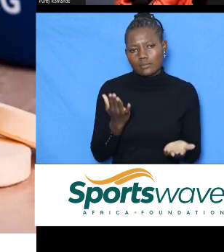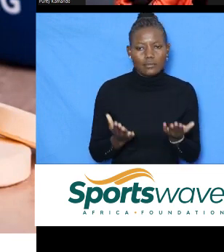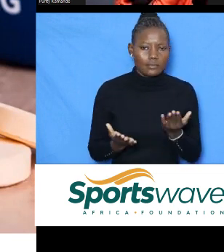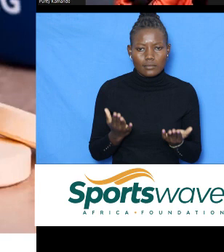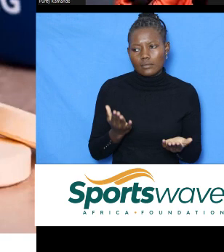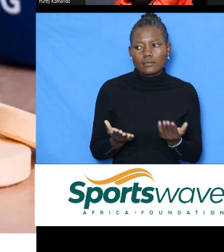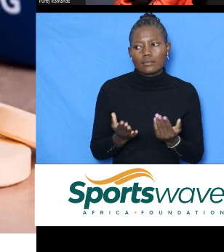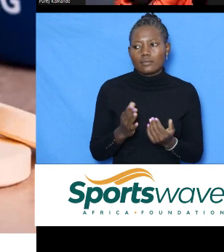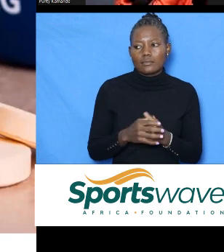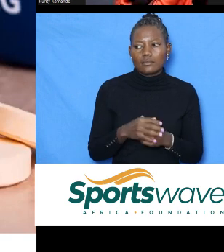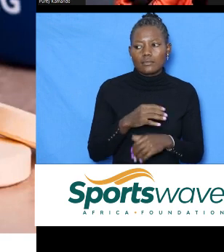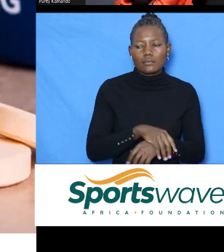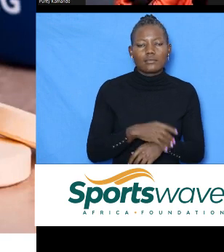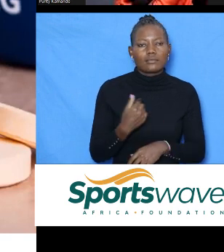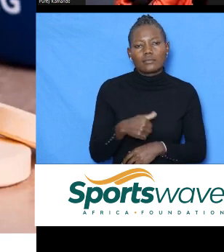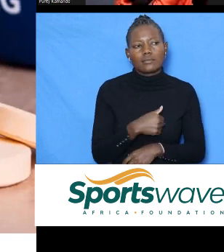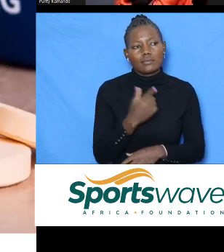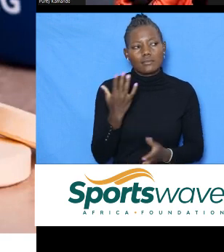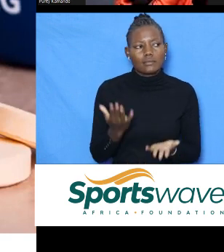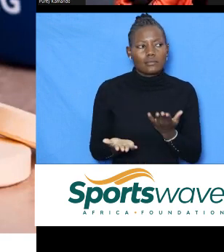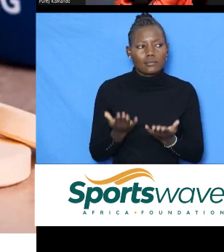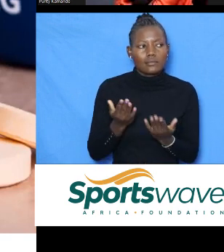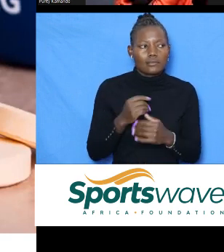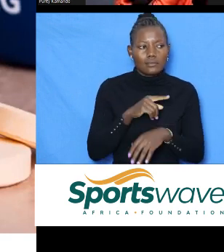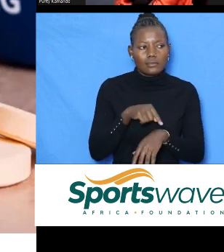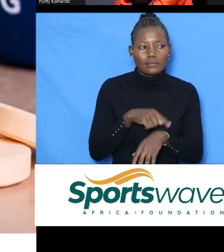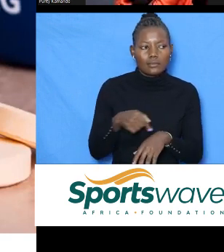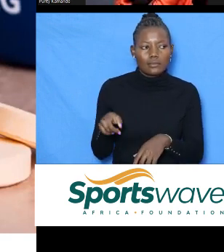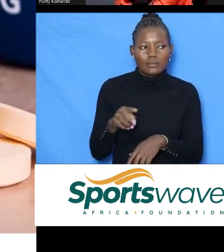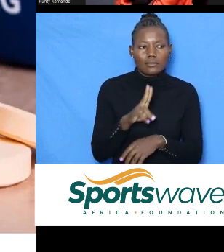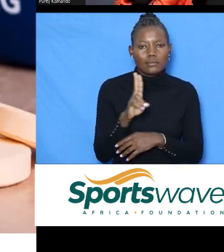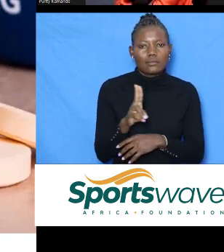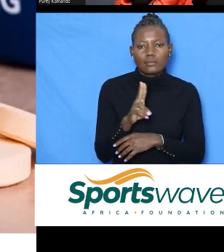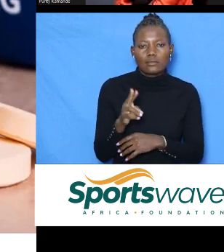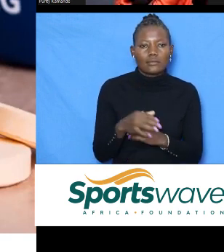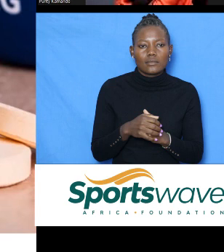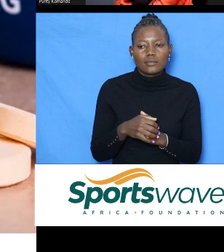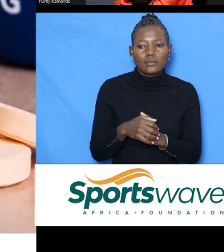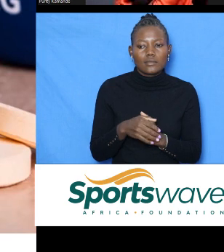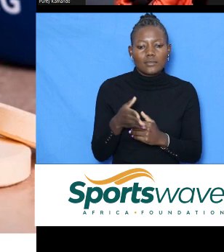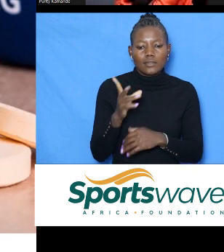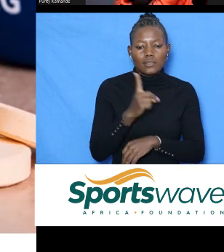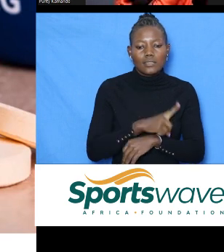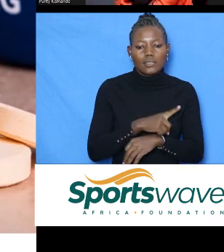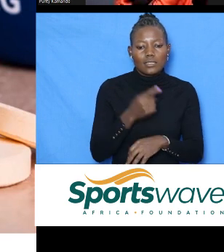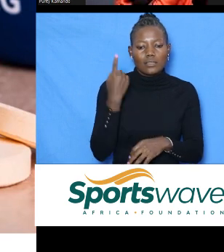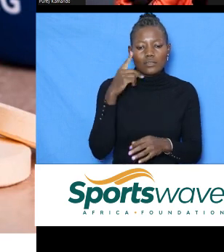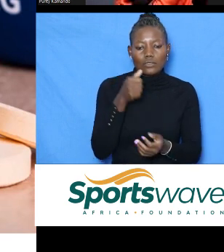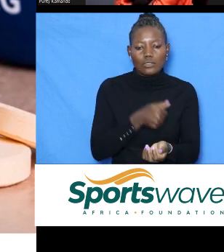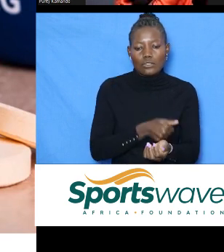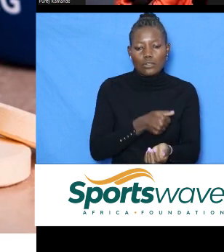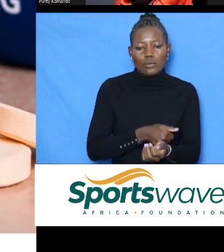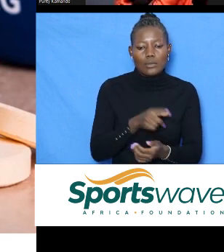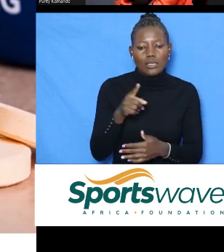we find ourselves on a weighing scale when it comes to the use of supplements, especially in this day and age of doping. So what